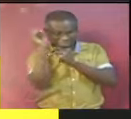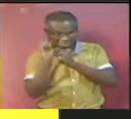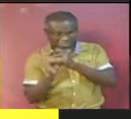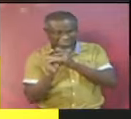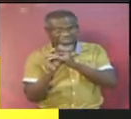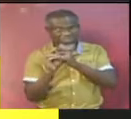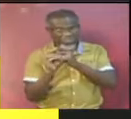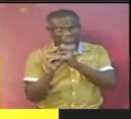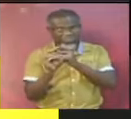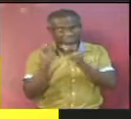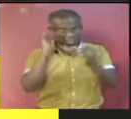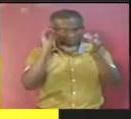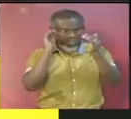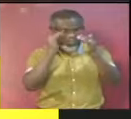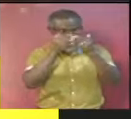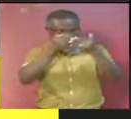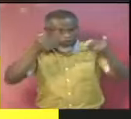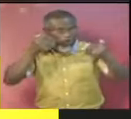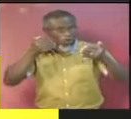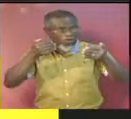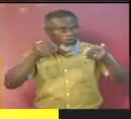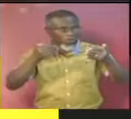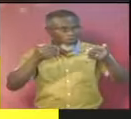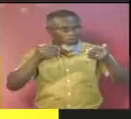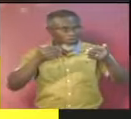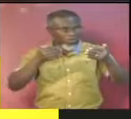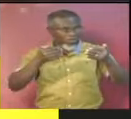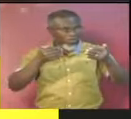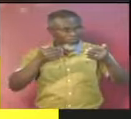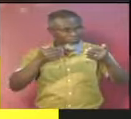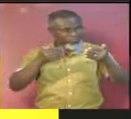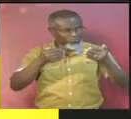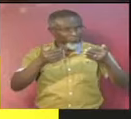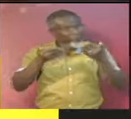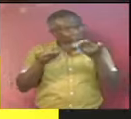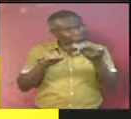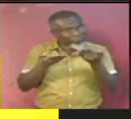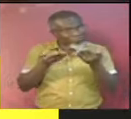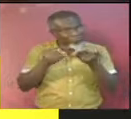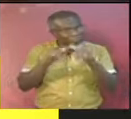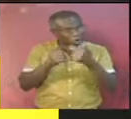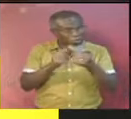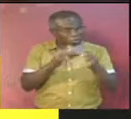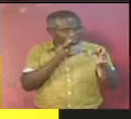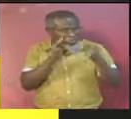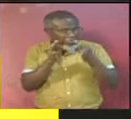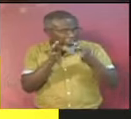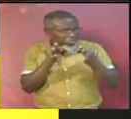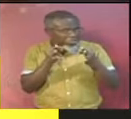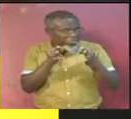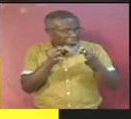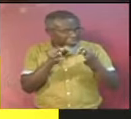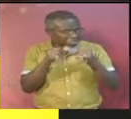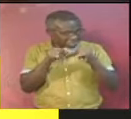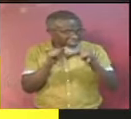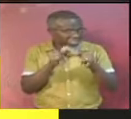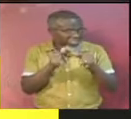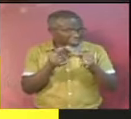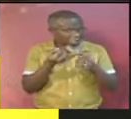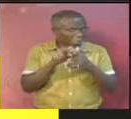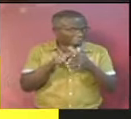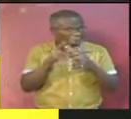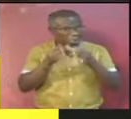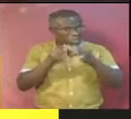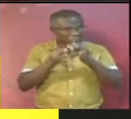peak. Given that explanation, well, from the evidence, it doesn't hold, can you tell us why